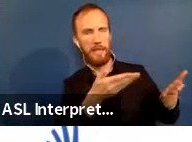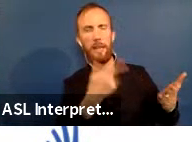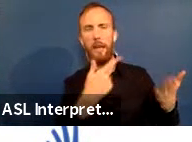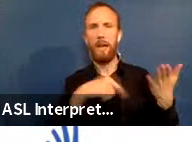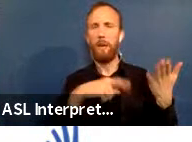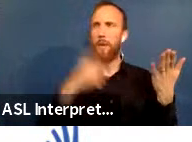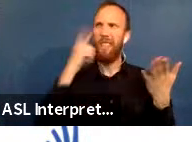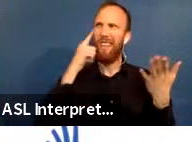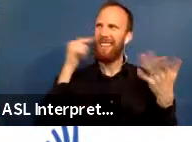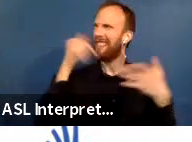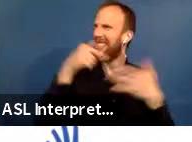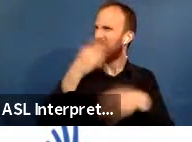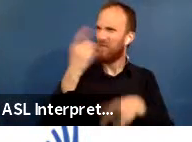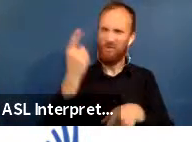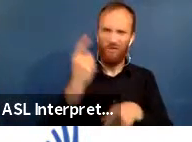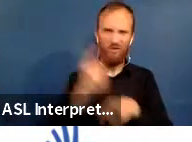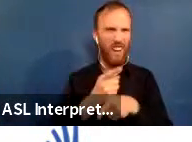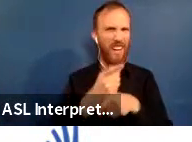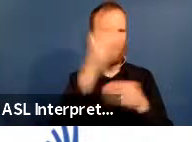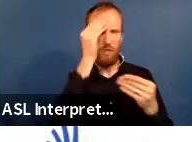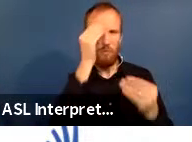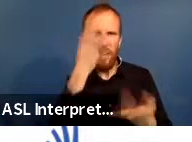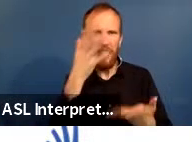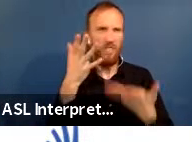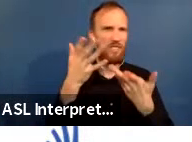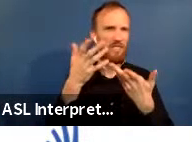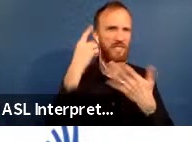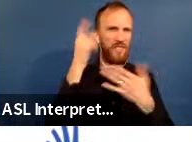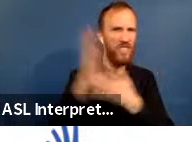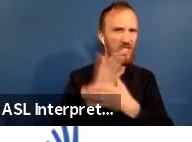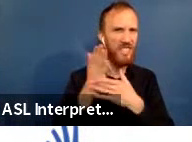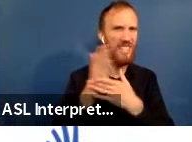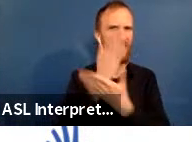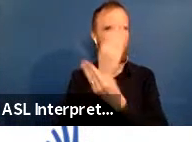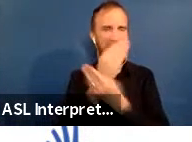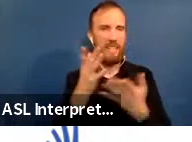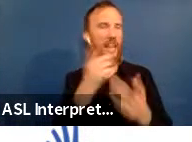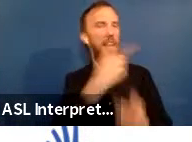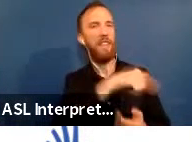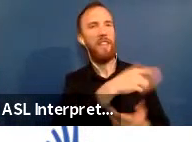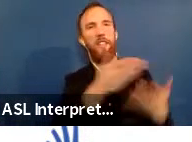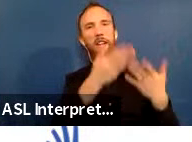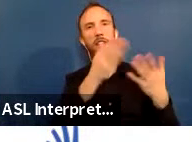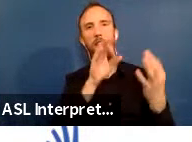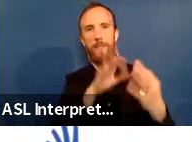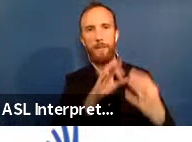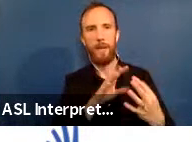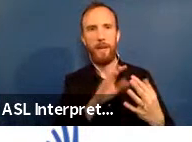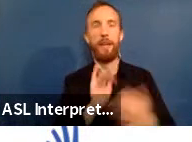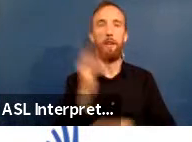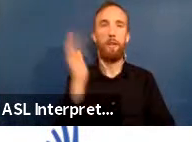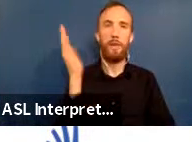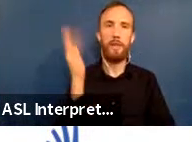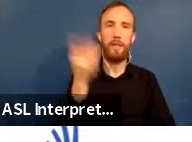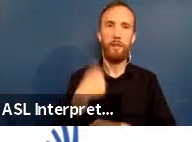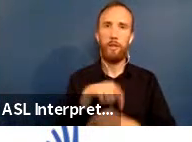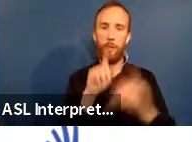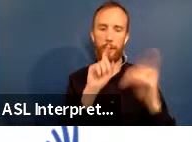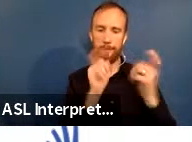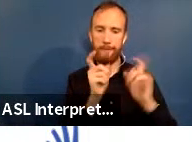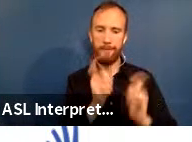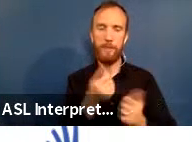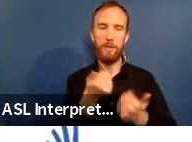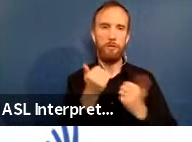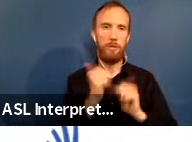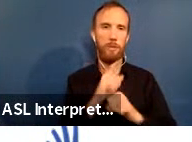front of the right people? So they gave us some feedback. We tweaked our presentation to be very concise and thoughtful and